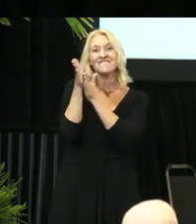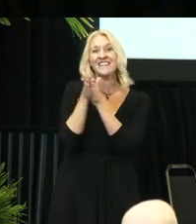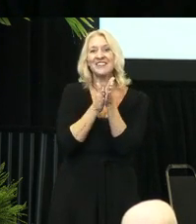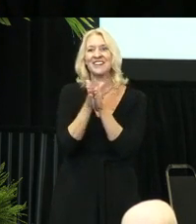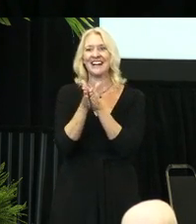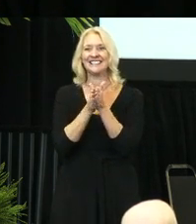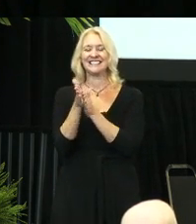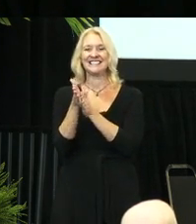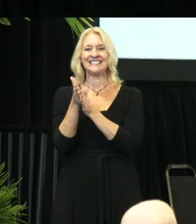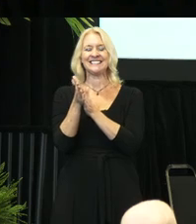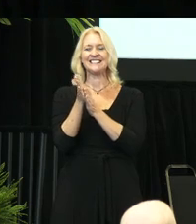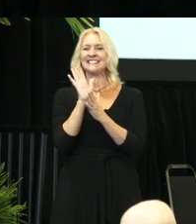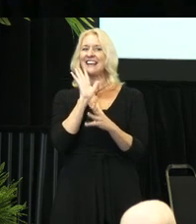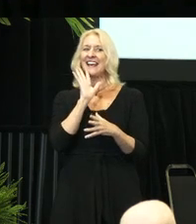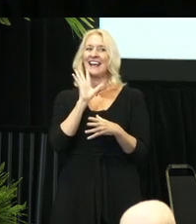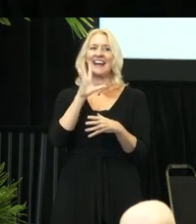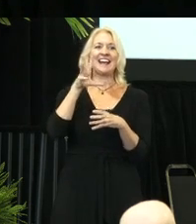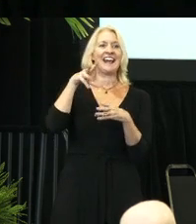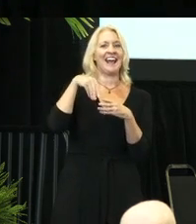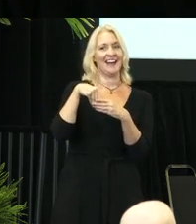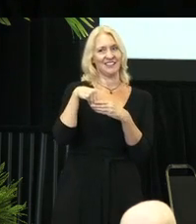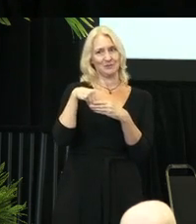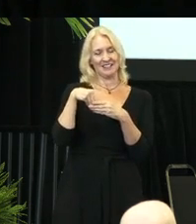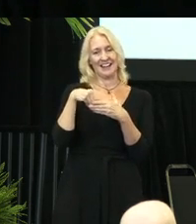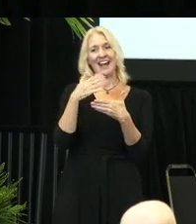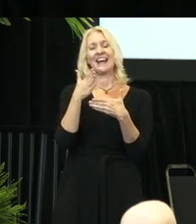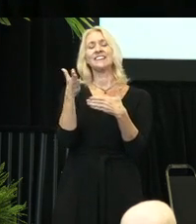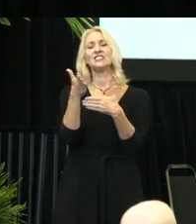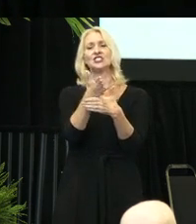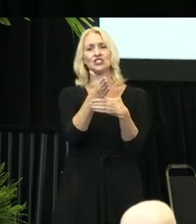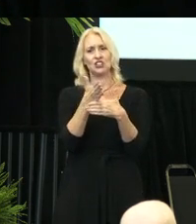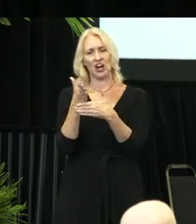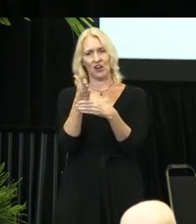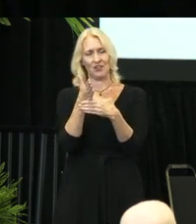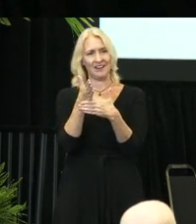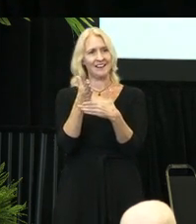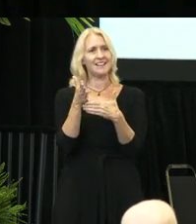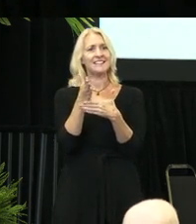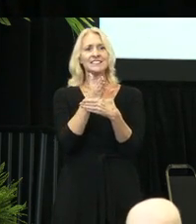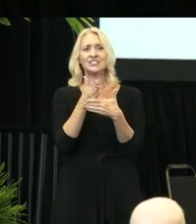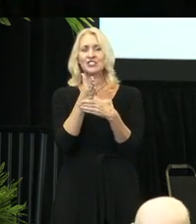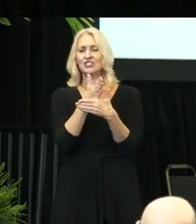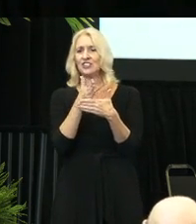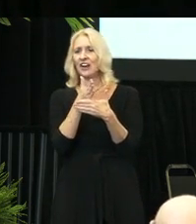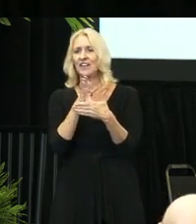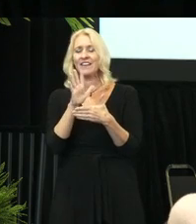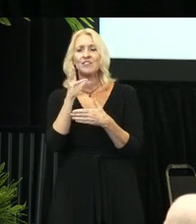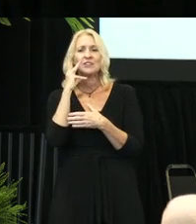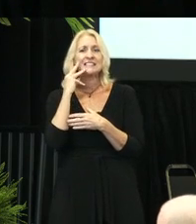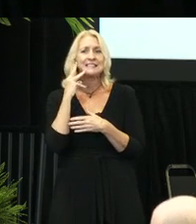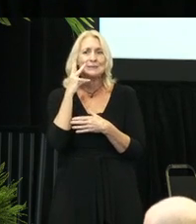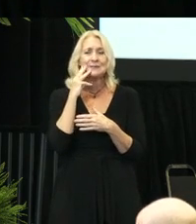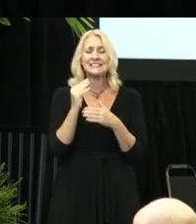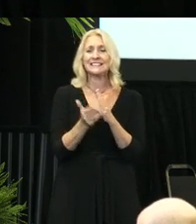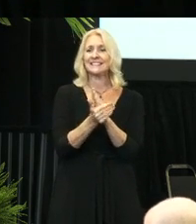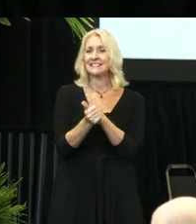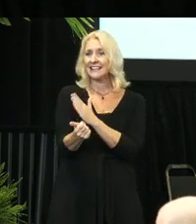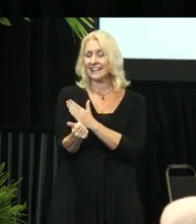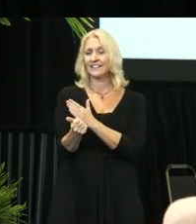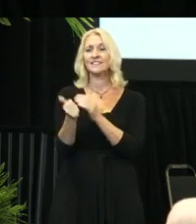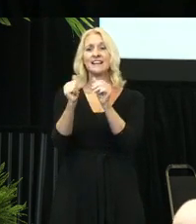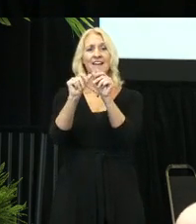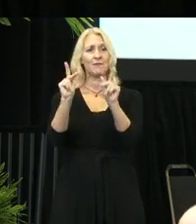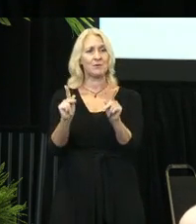is engagement, and it is sharing, the sharing of gifts that we each bring to this remarkable institution